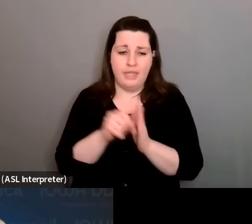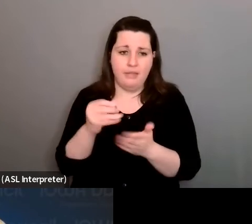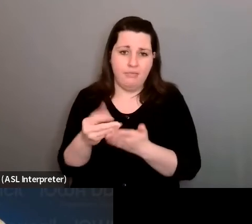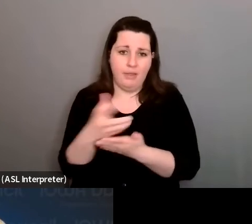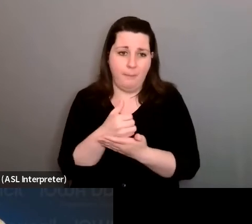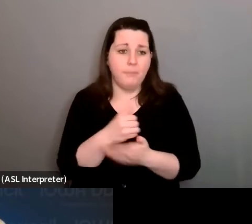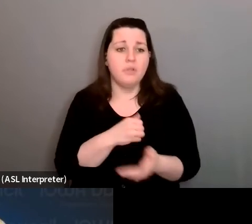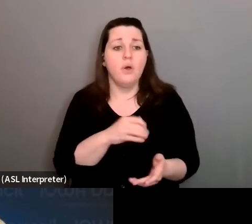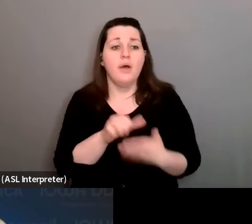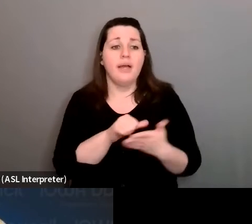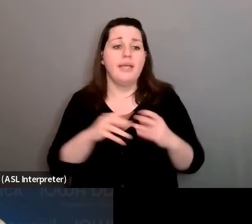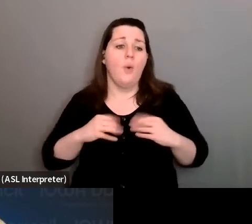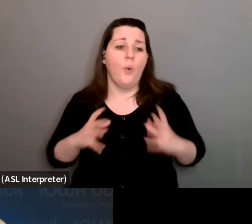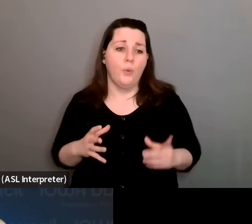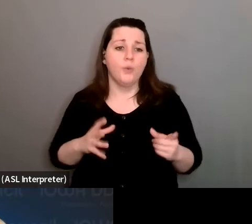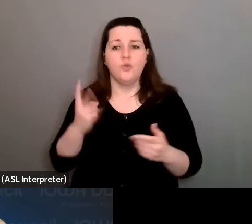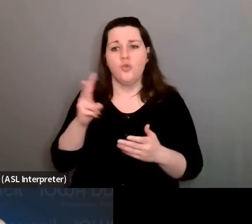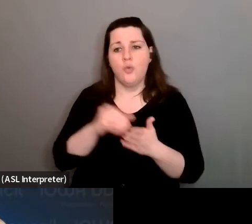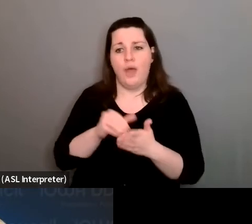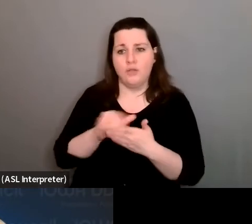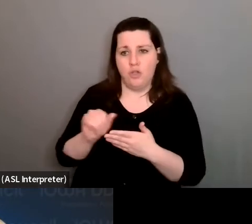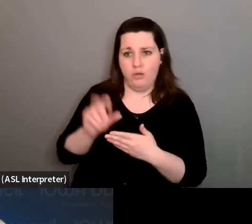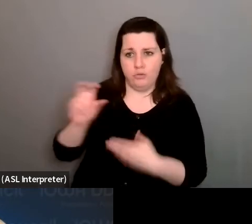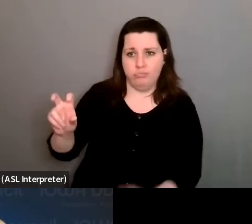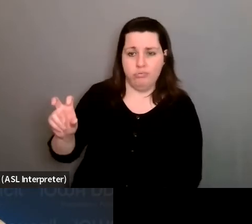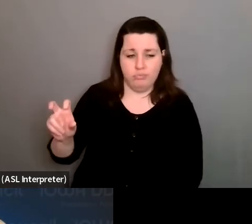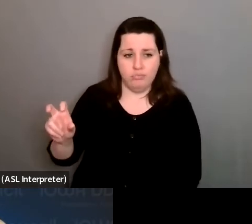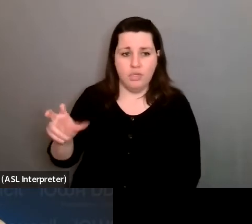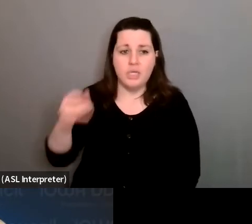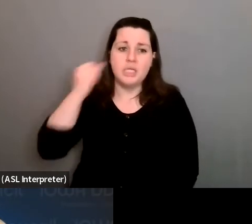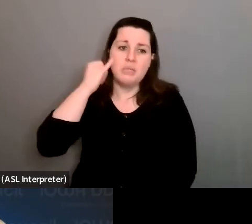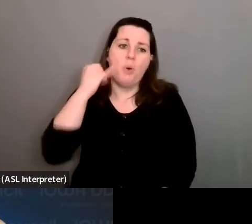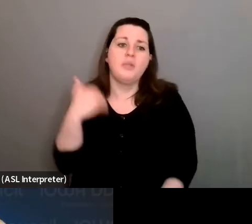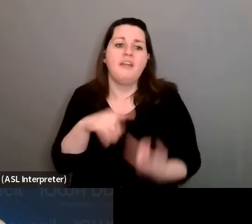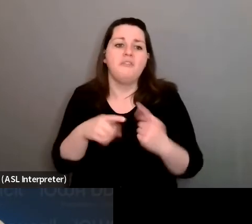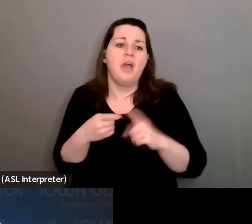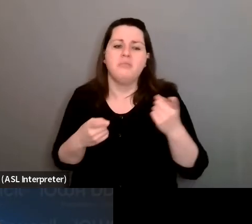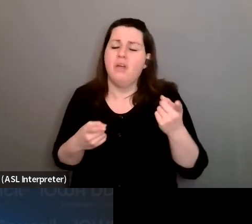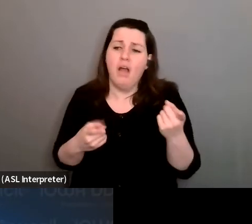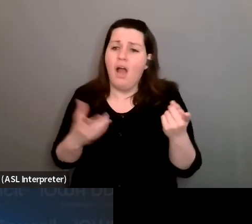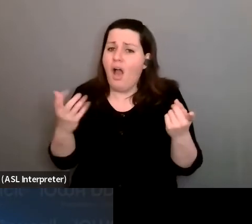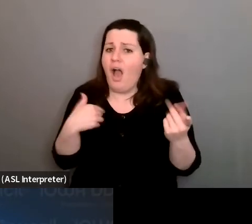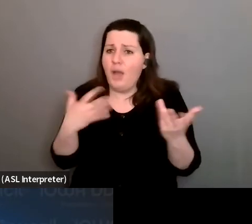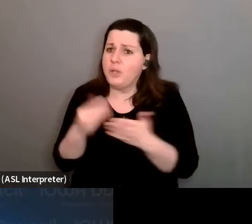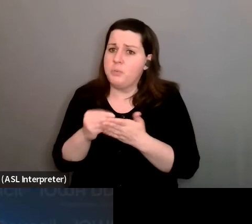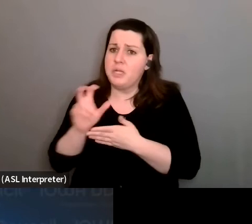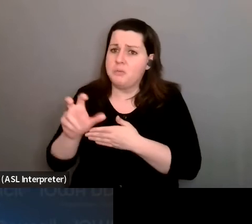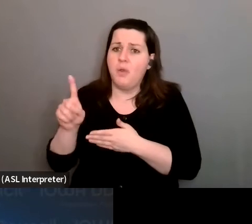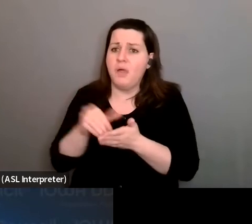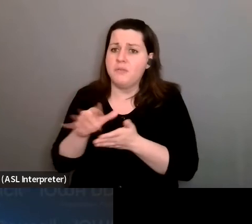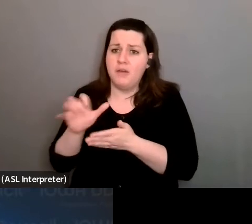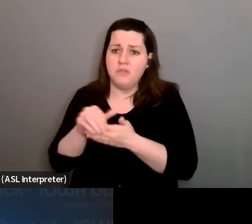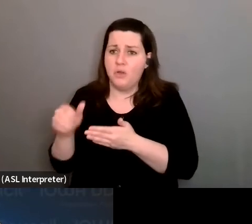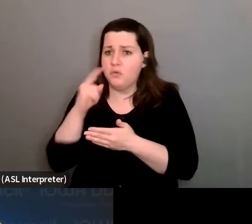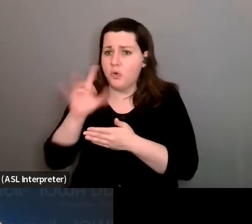the account owner put in $2,000. Let's say the account owner had a friend who said, I want to contribute $1,500 for